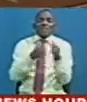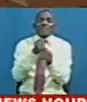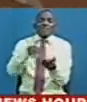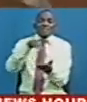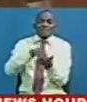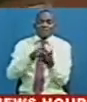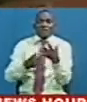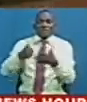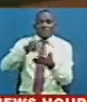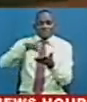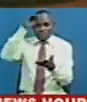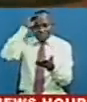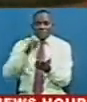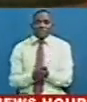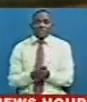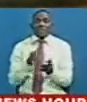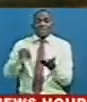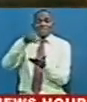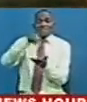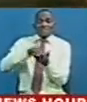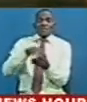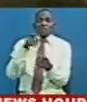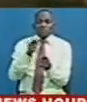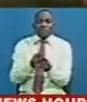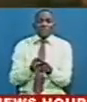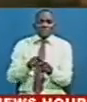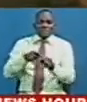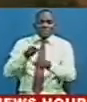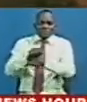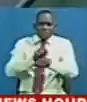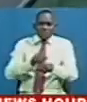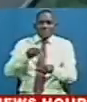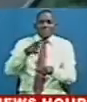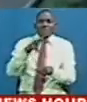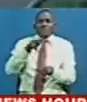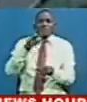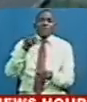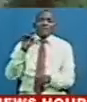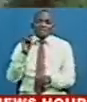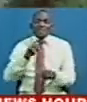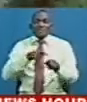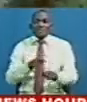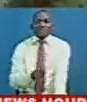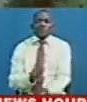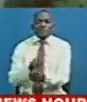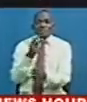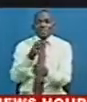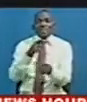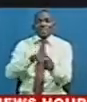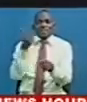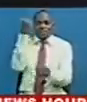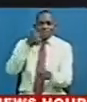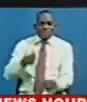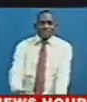for Advanced Studies. The centre, which will commence operation by the second quarter of 2018, will be the second of its kind in